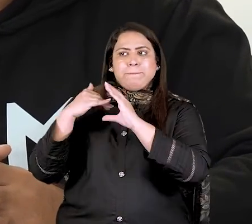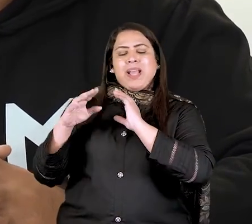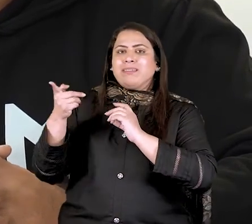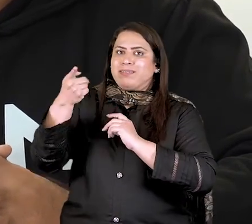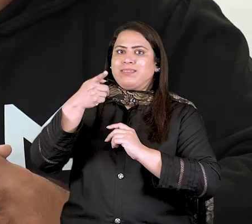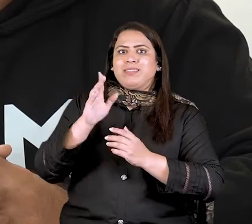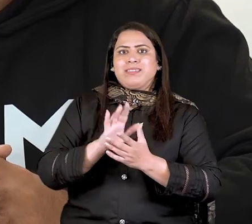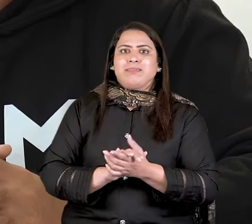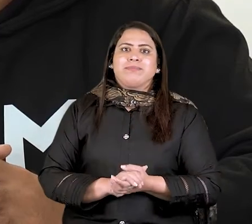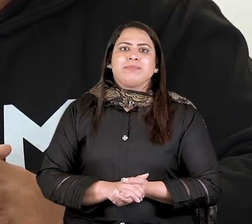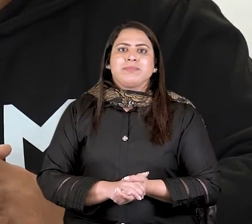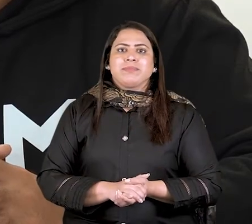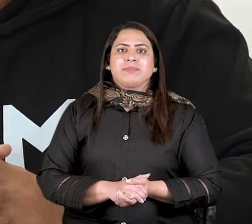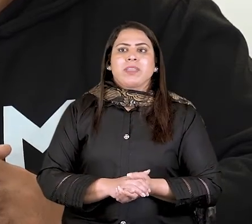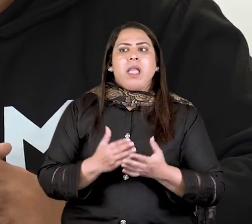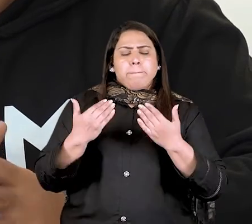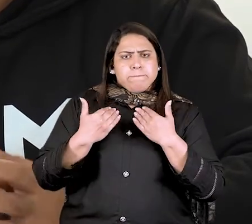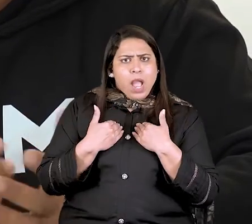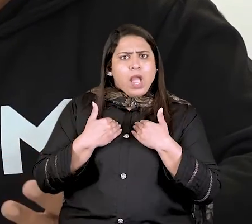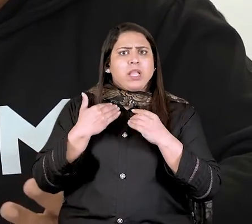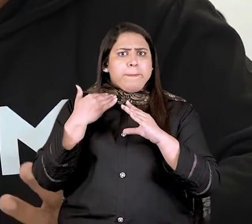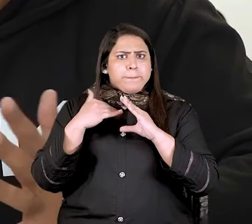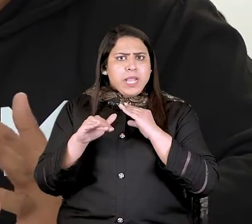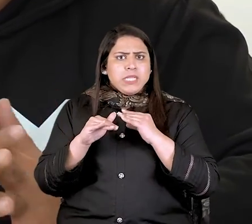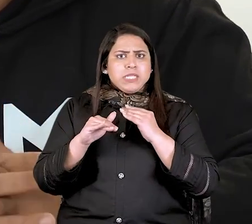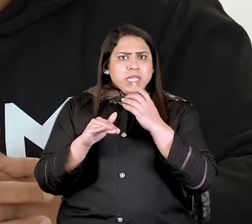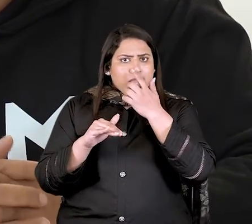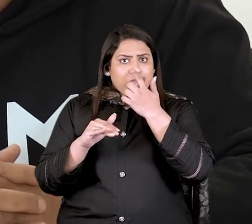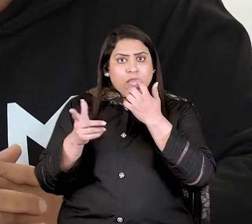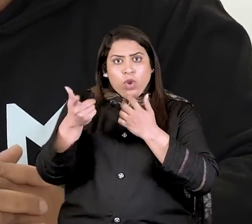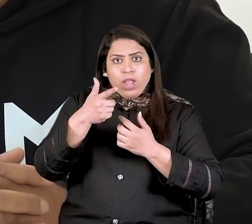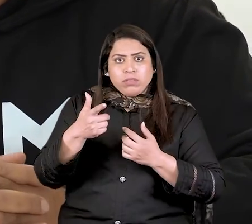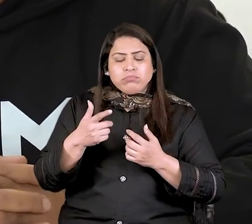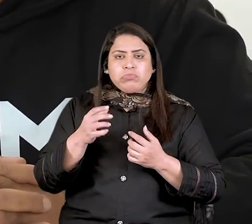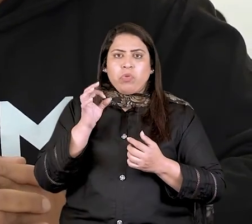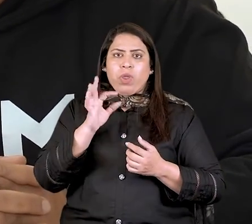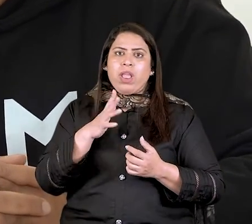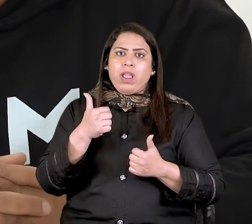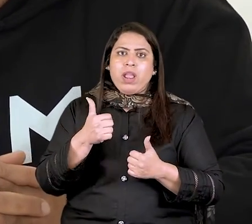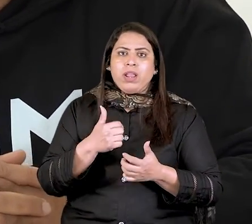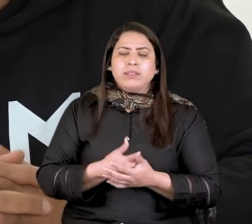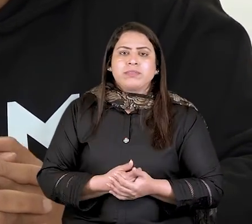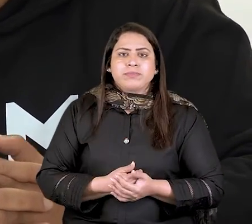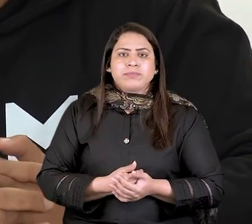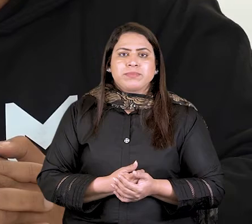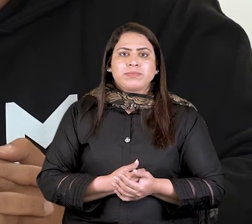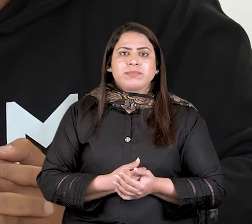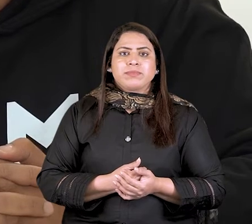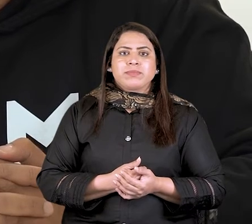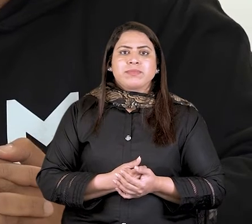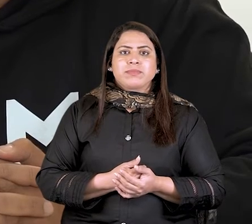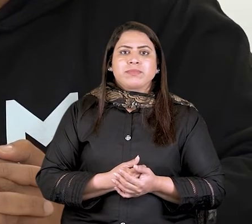So that's my message to everybody. My message is that we're working very hard